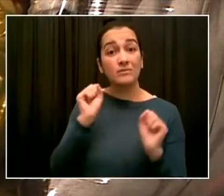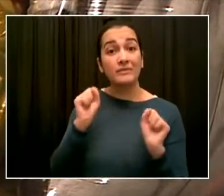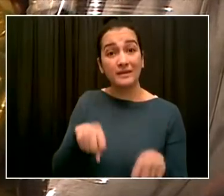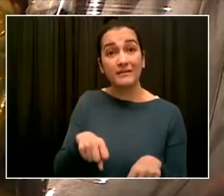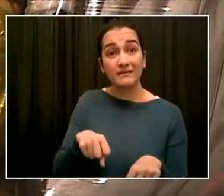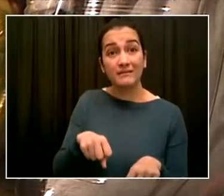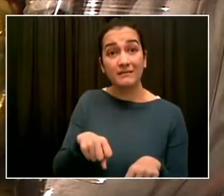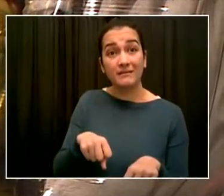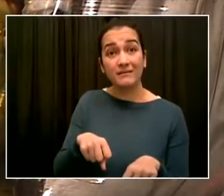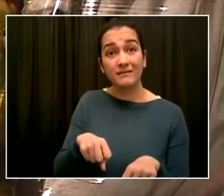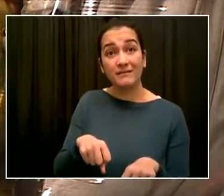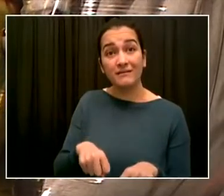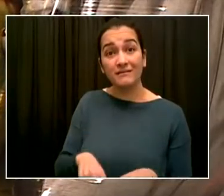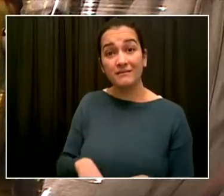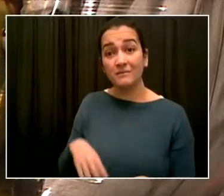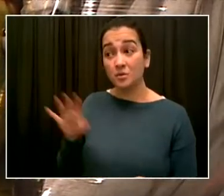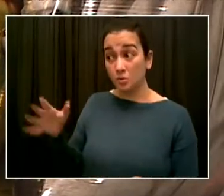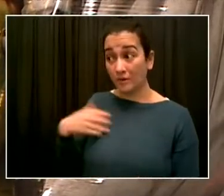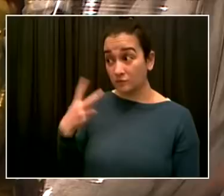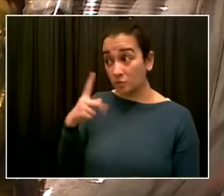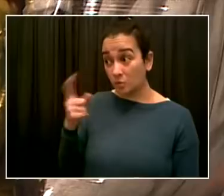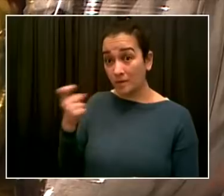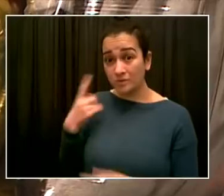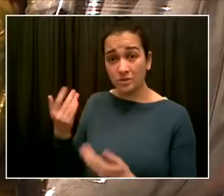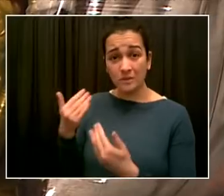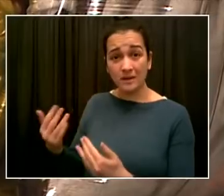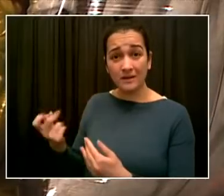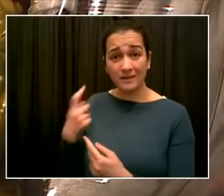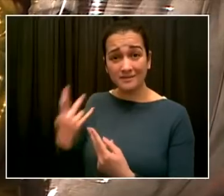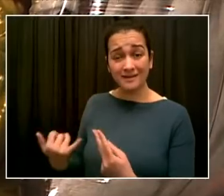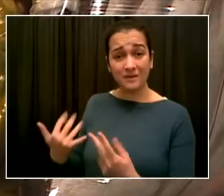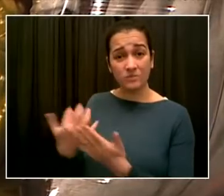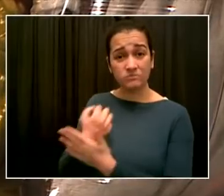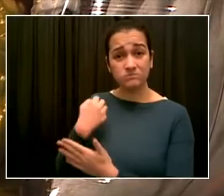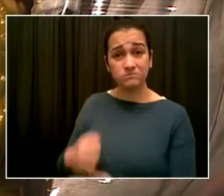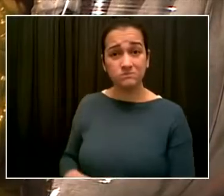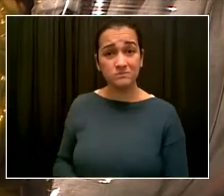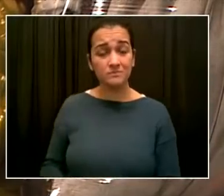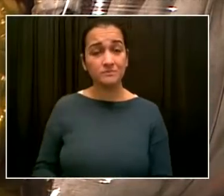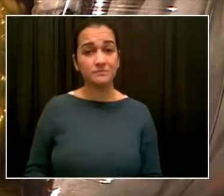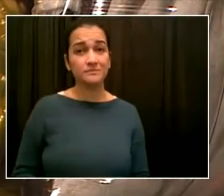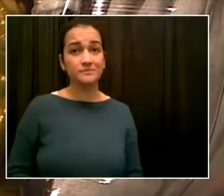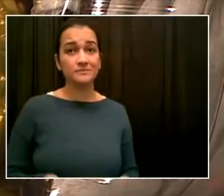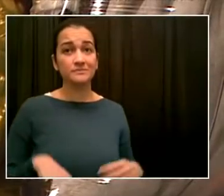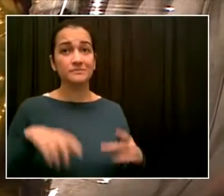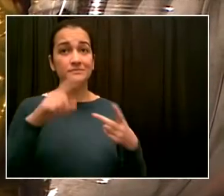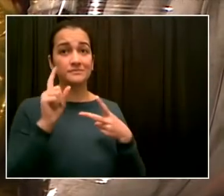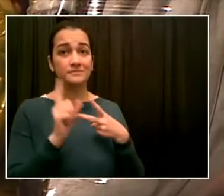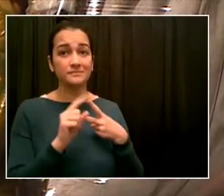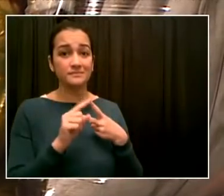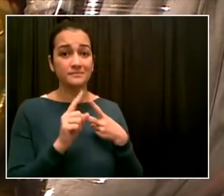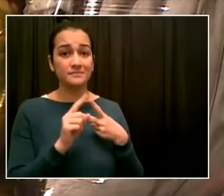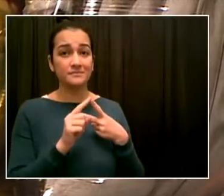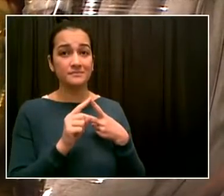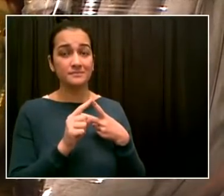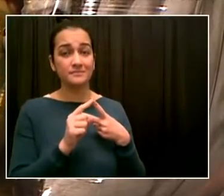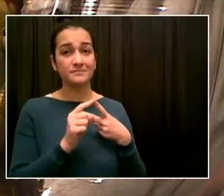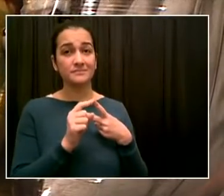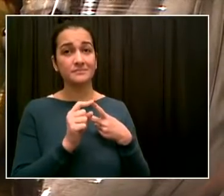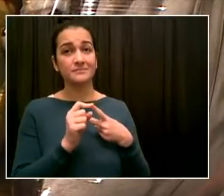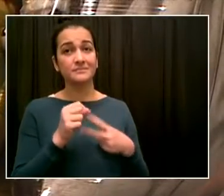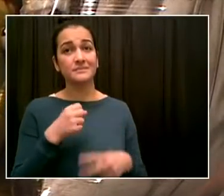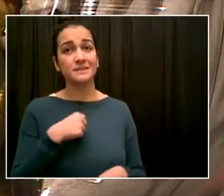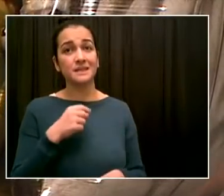you. I want to just note that I never heard back about those 9 condemned triple landmark buildings in the Gansevoort